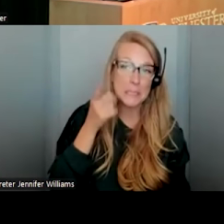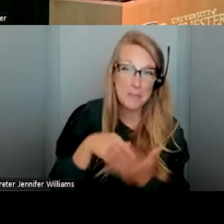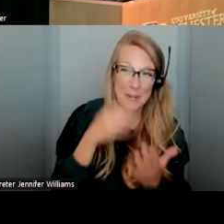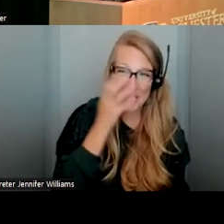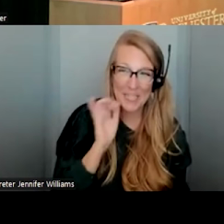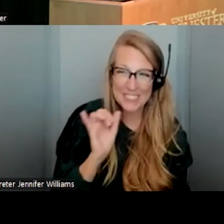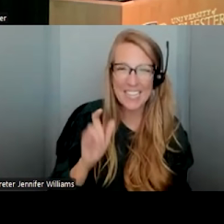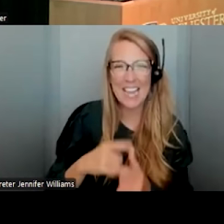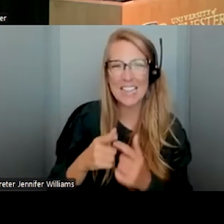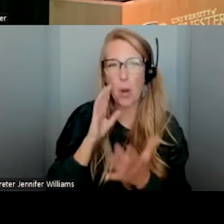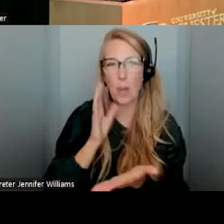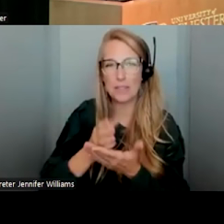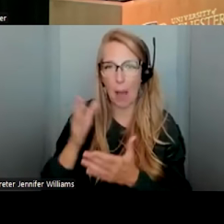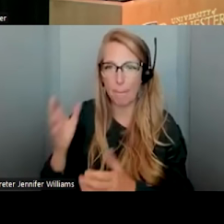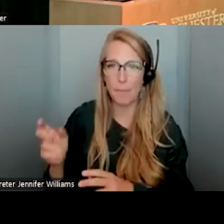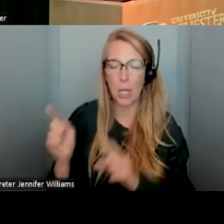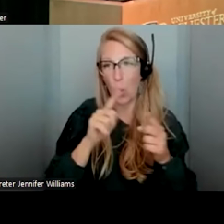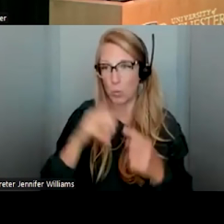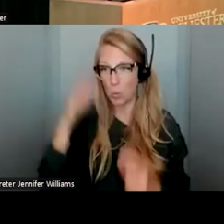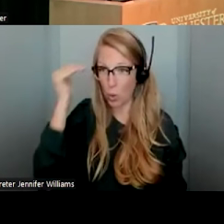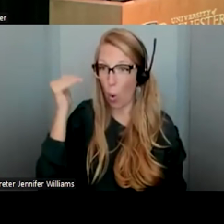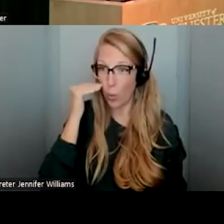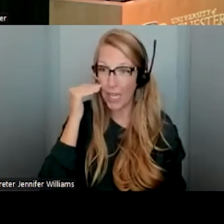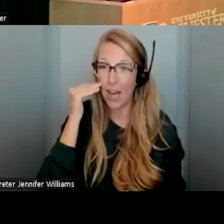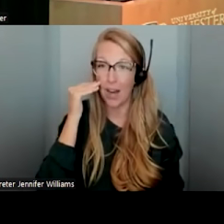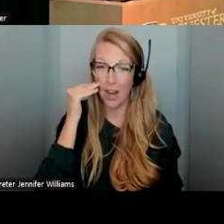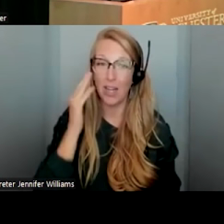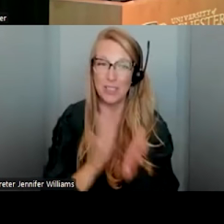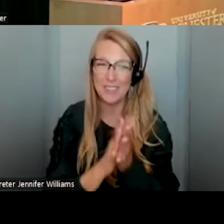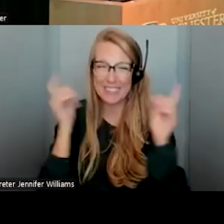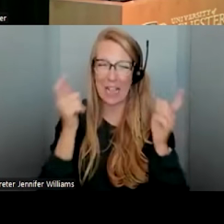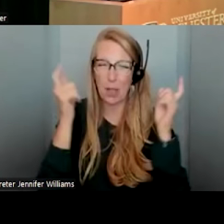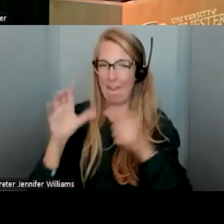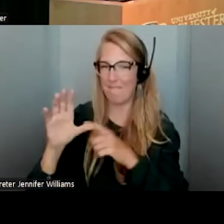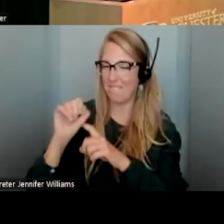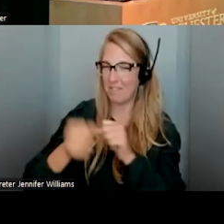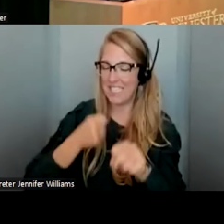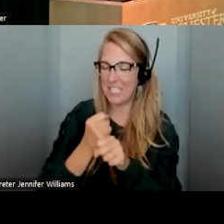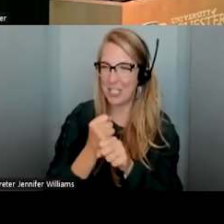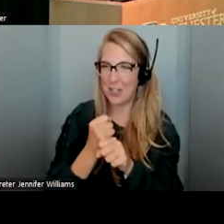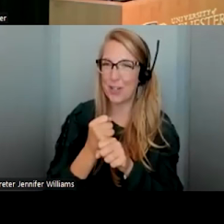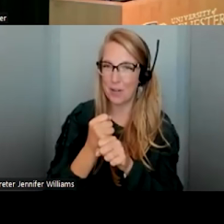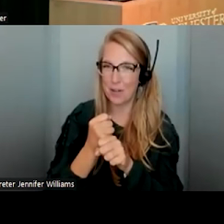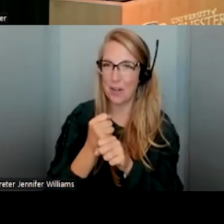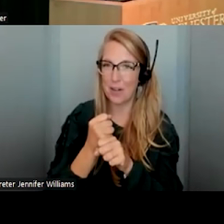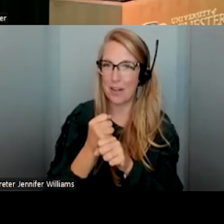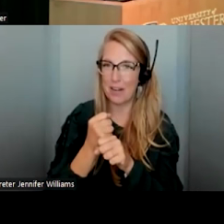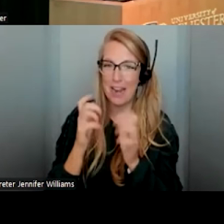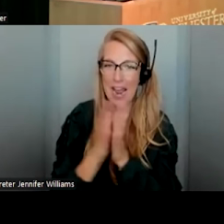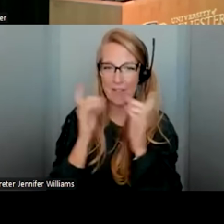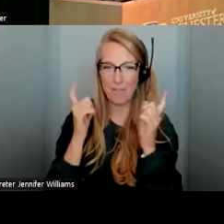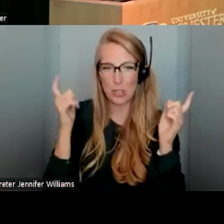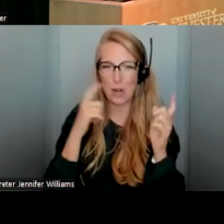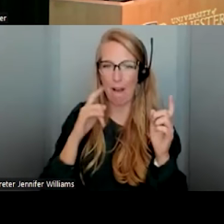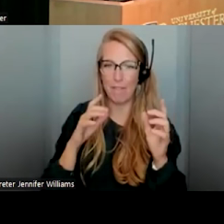that journey by stopping by Korea to celebrate the 50-year anniversary of Korean American Medical Association